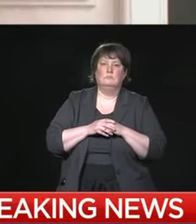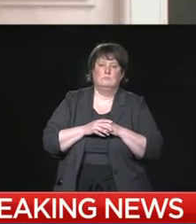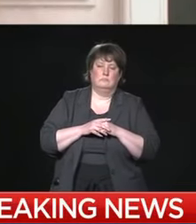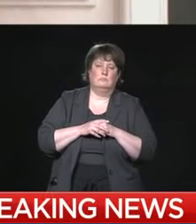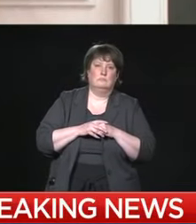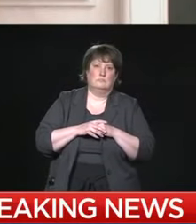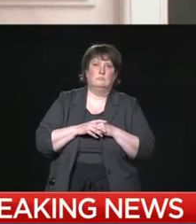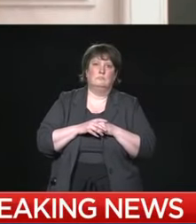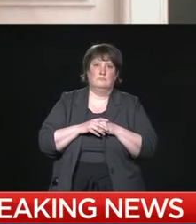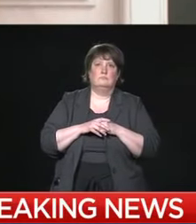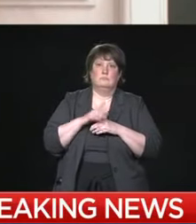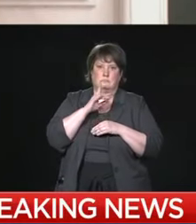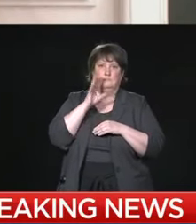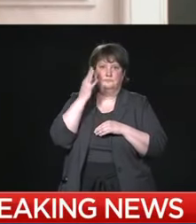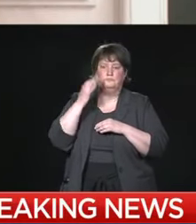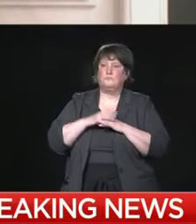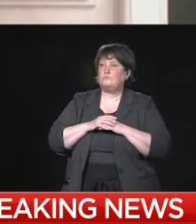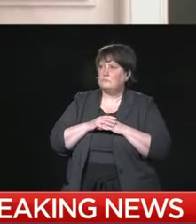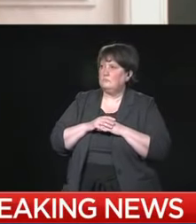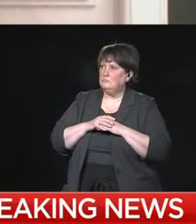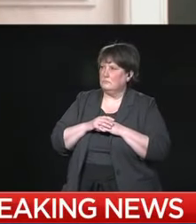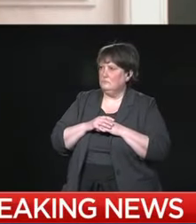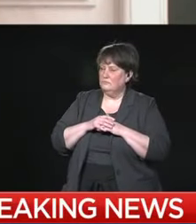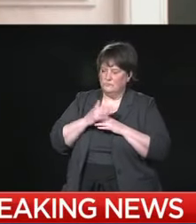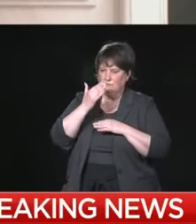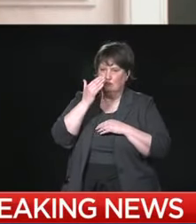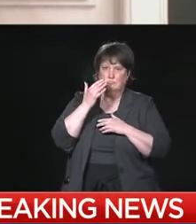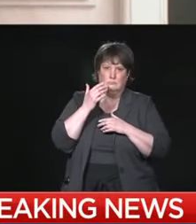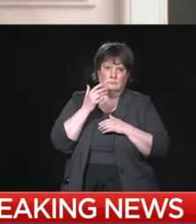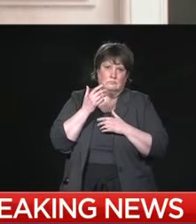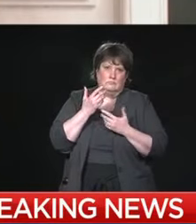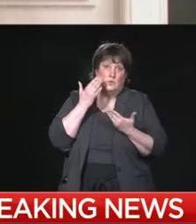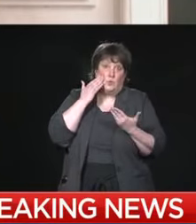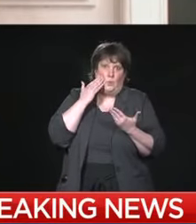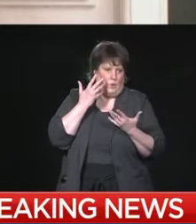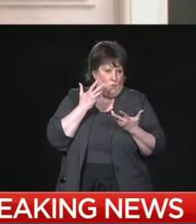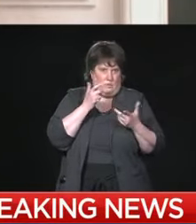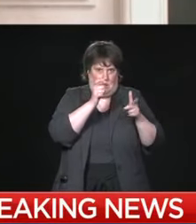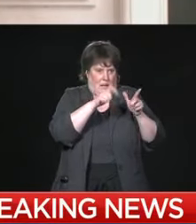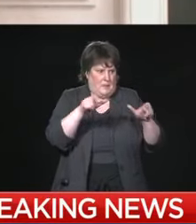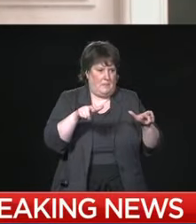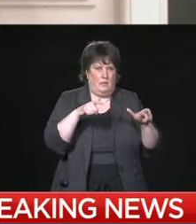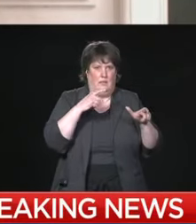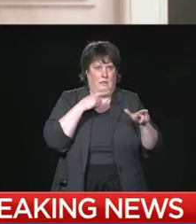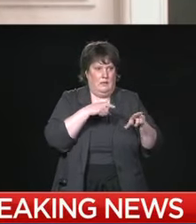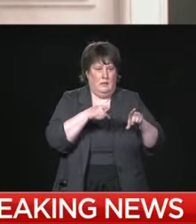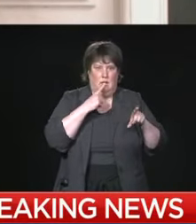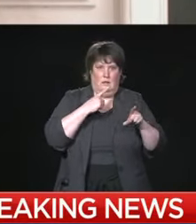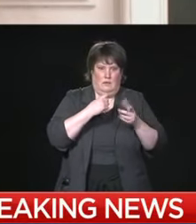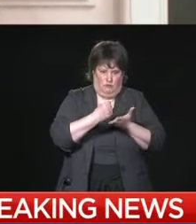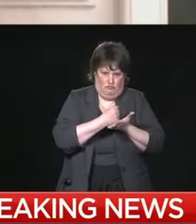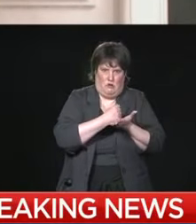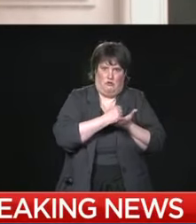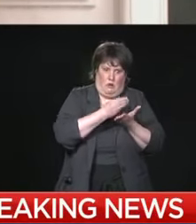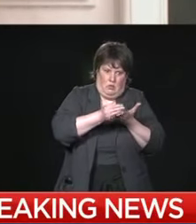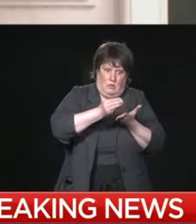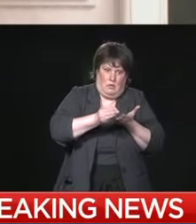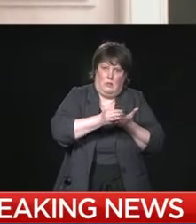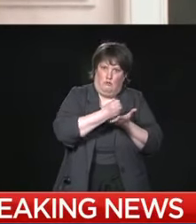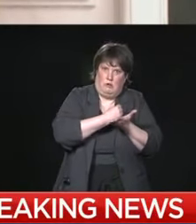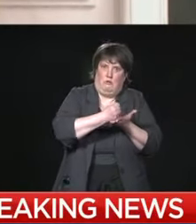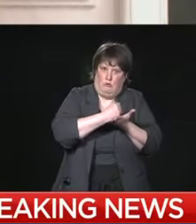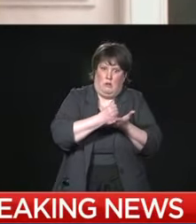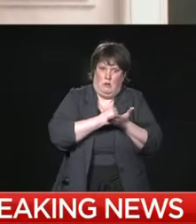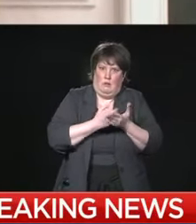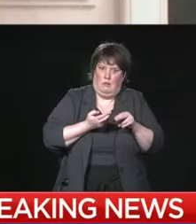We understand that we do not want to find people indebted at the end of